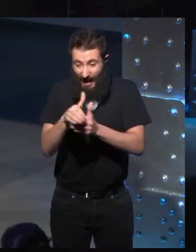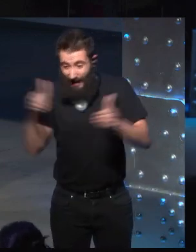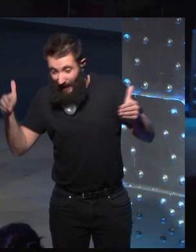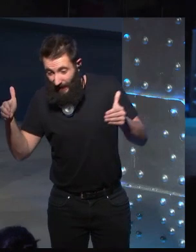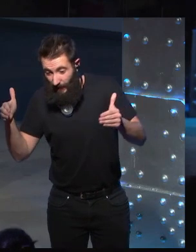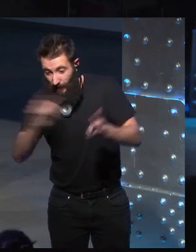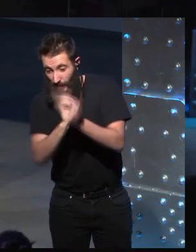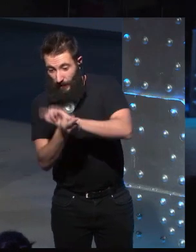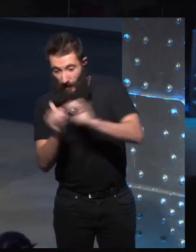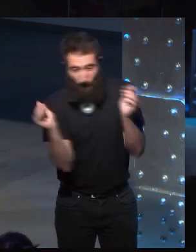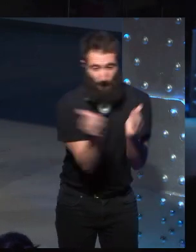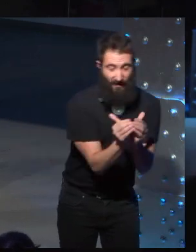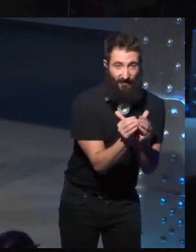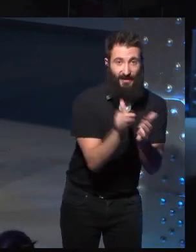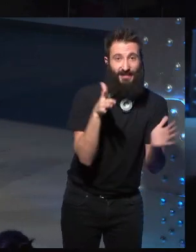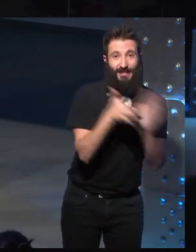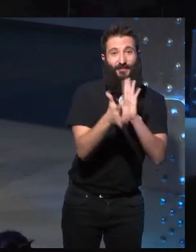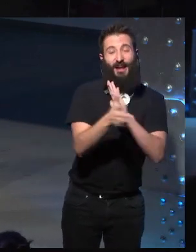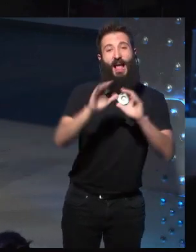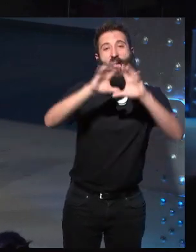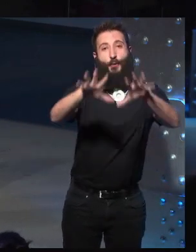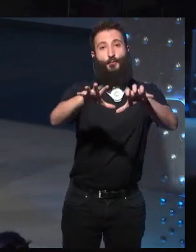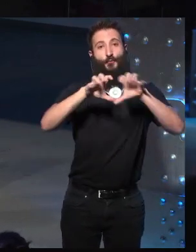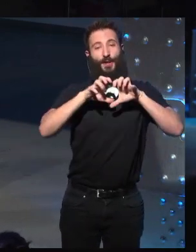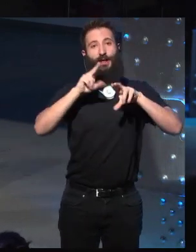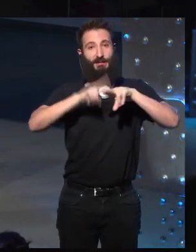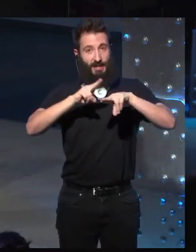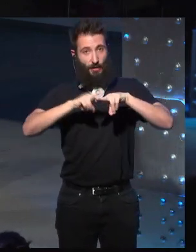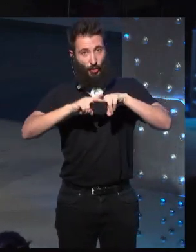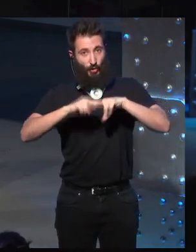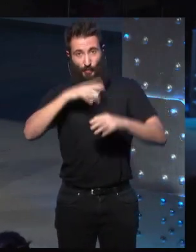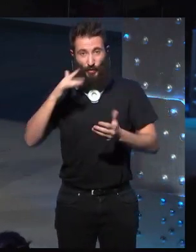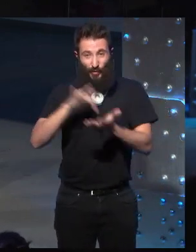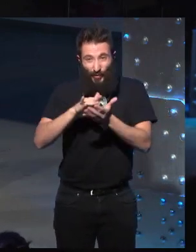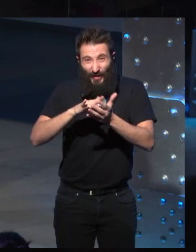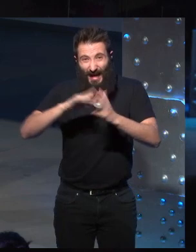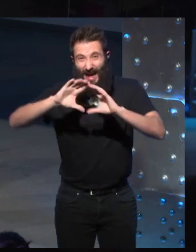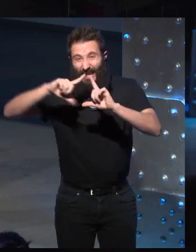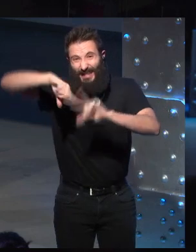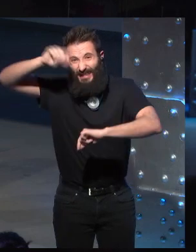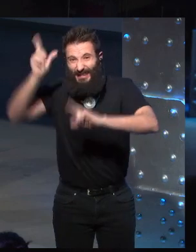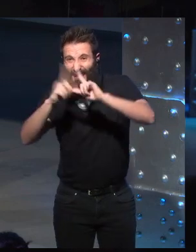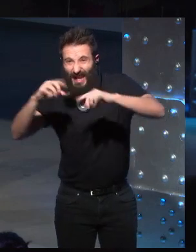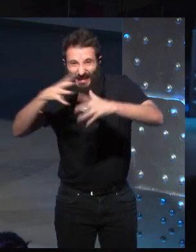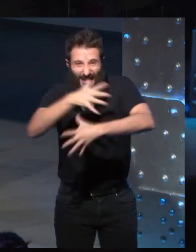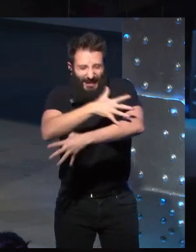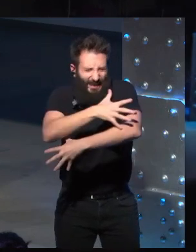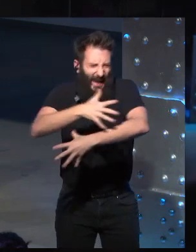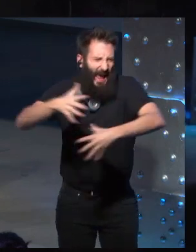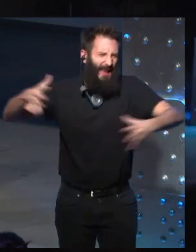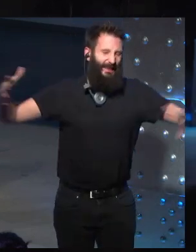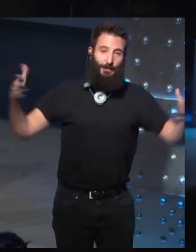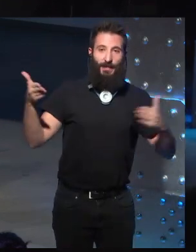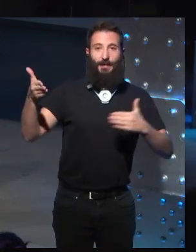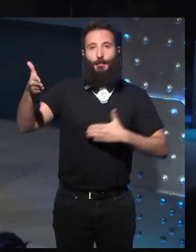Black holes. Black holes occur when huge stars die, not the ones I've shown you before on the pictures,